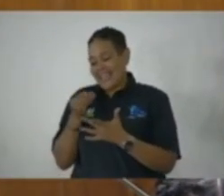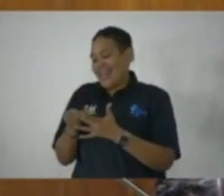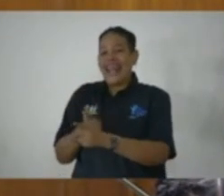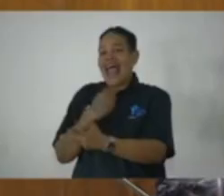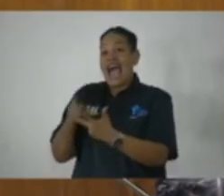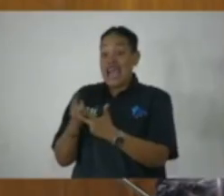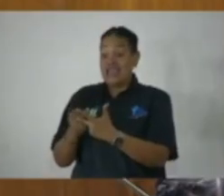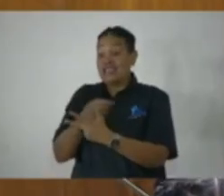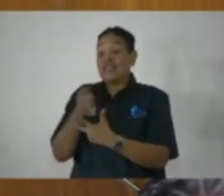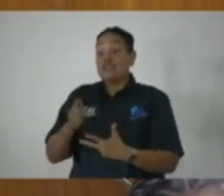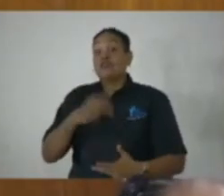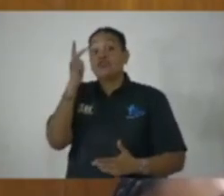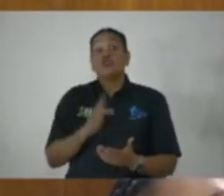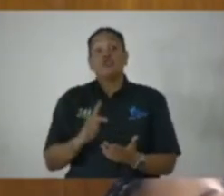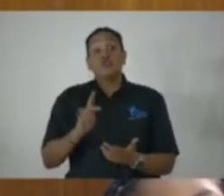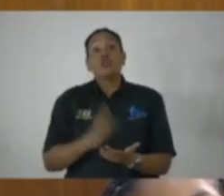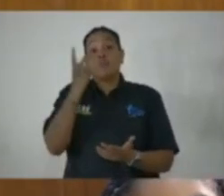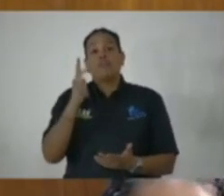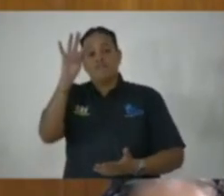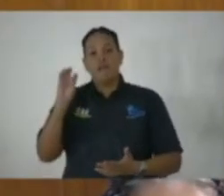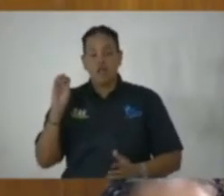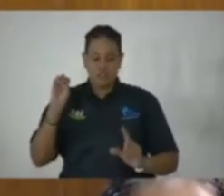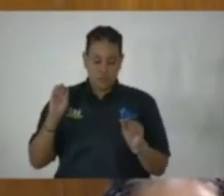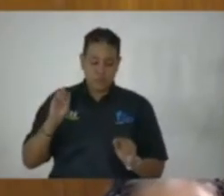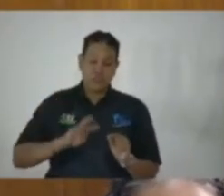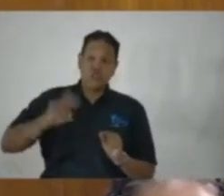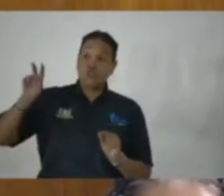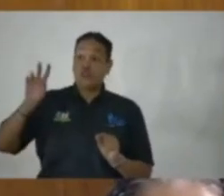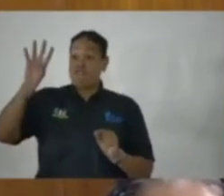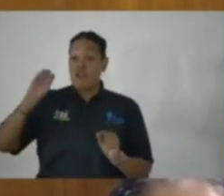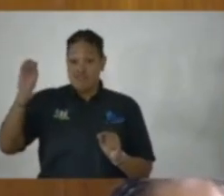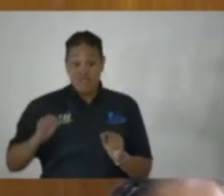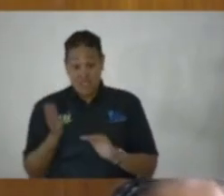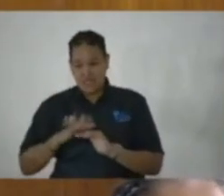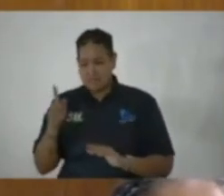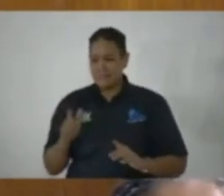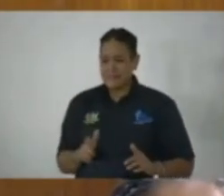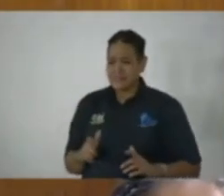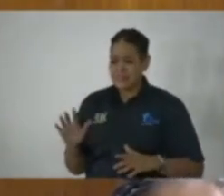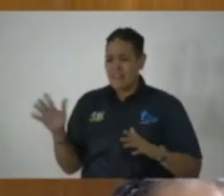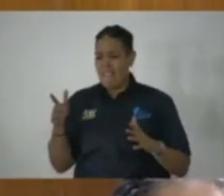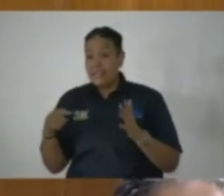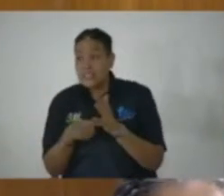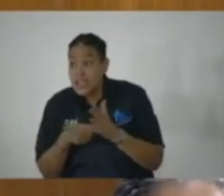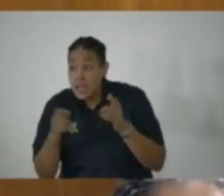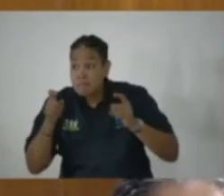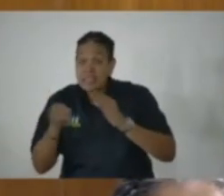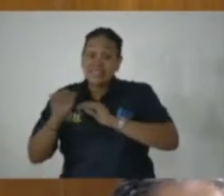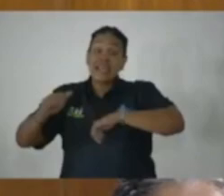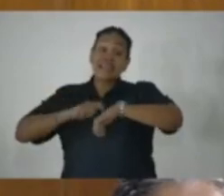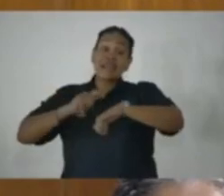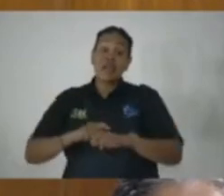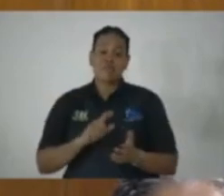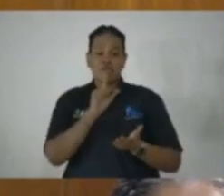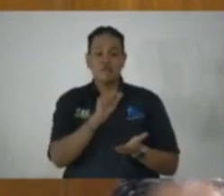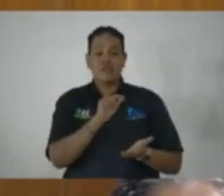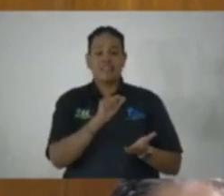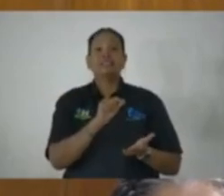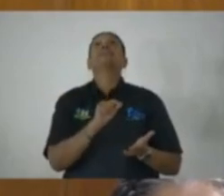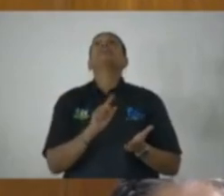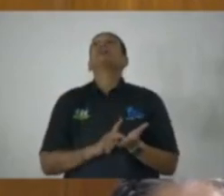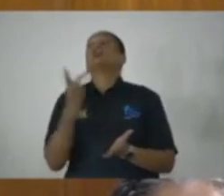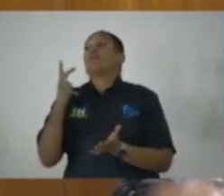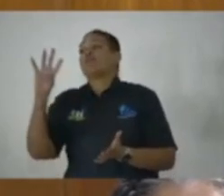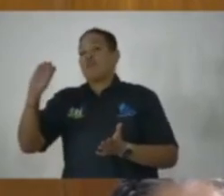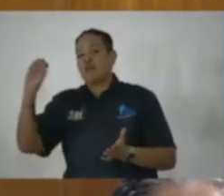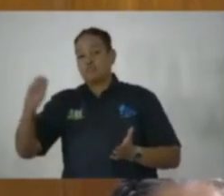It moved to double 40%. So therefore, these great debt managers' debt in that period moved from where they got it at